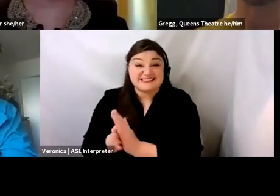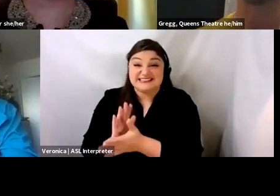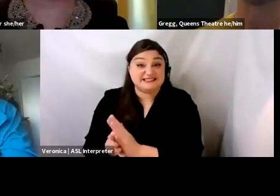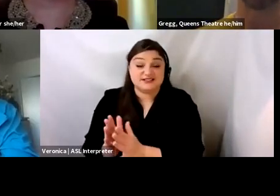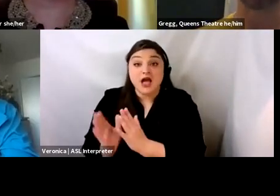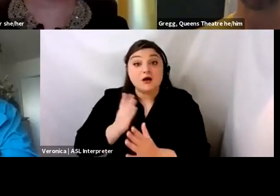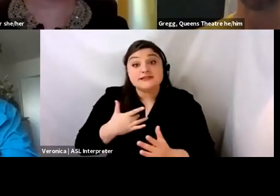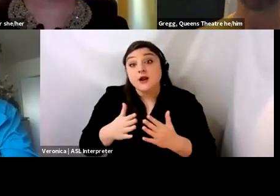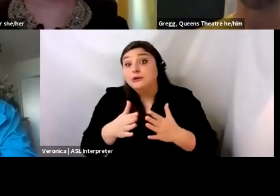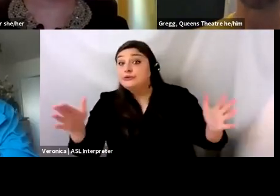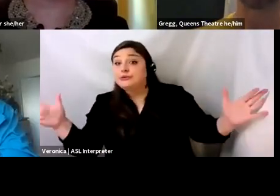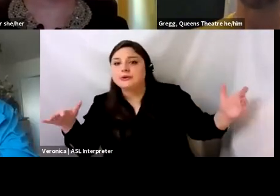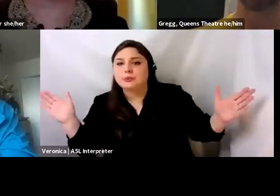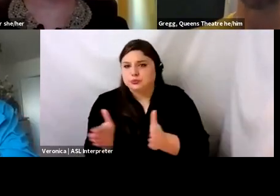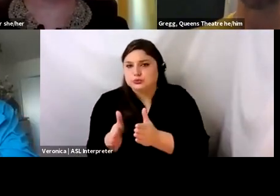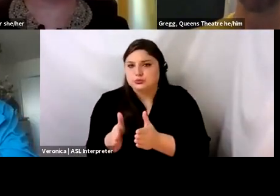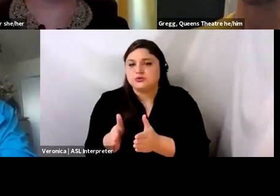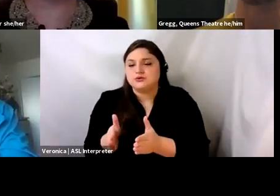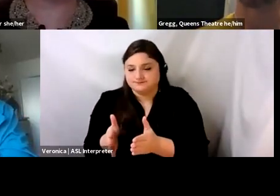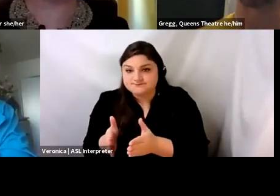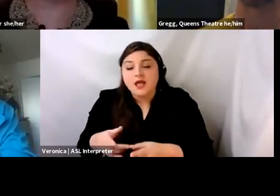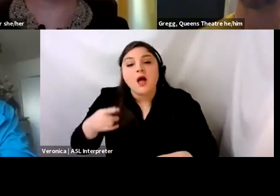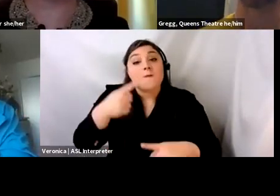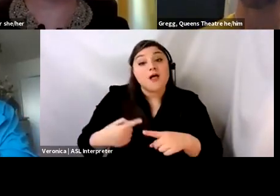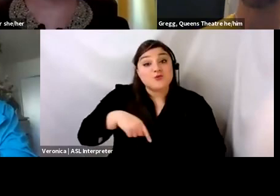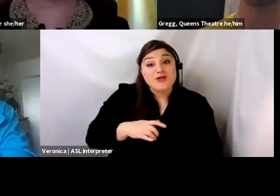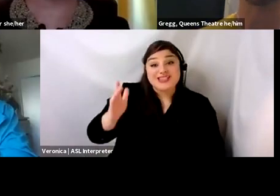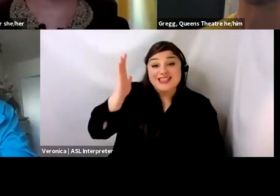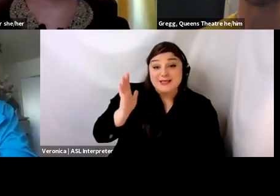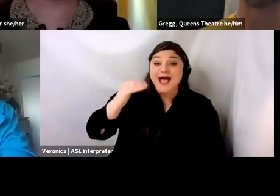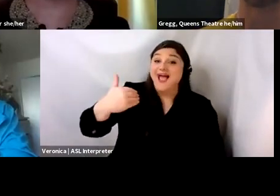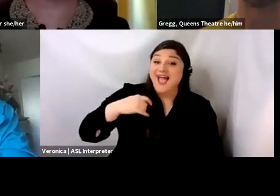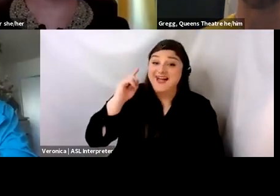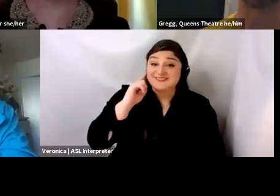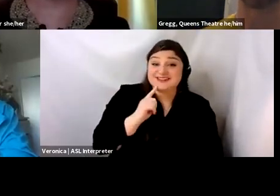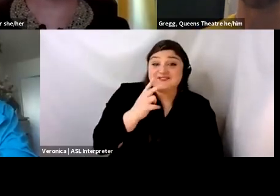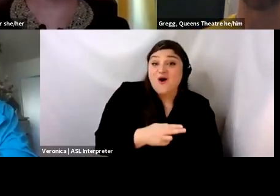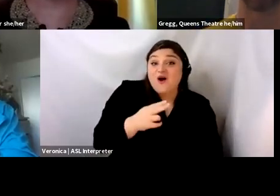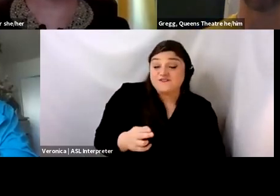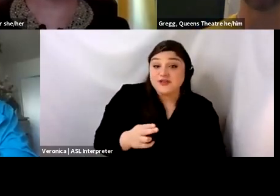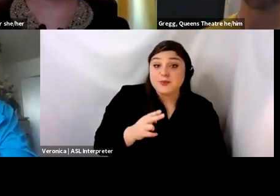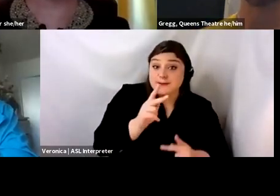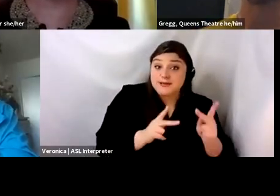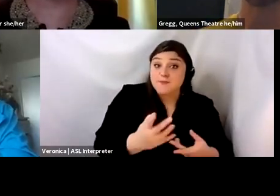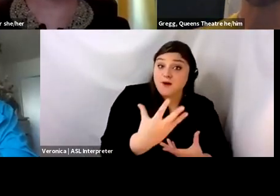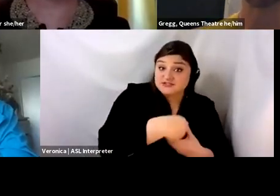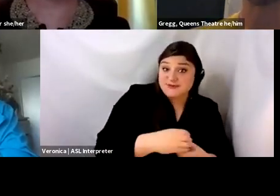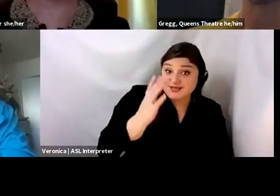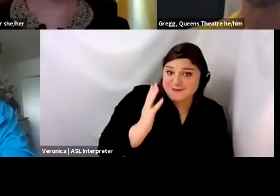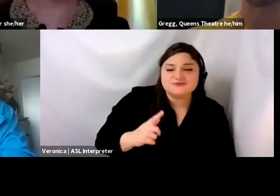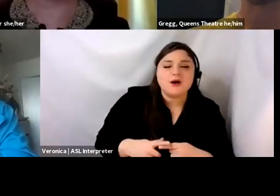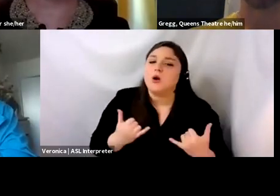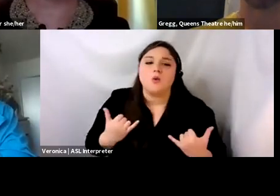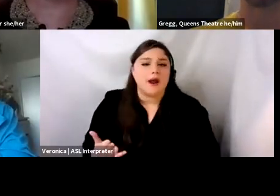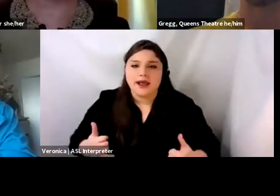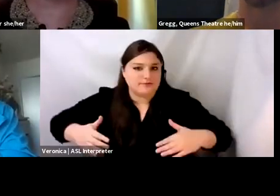had, um, deaf, hard of hearing, uh, participants in the past. We don't this year, so we didn't have to provide ASL interpretation, but we do have